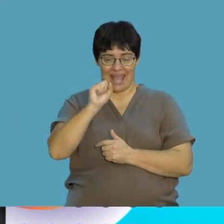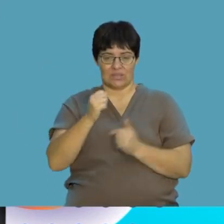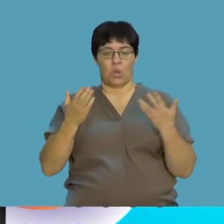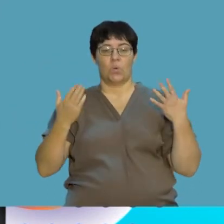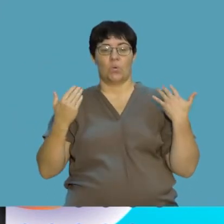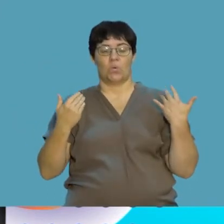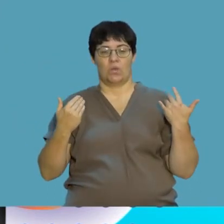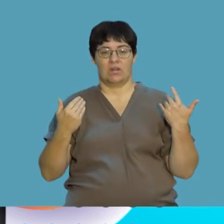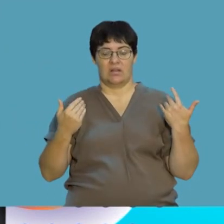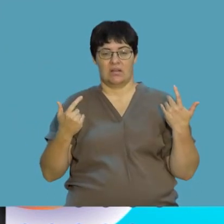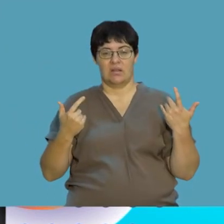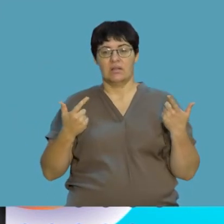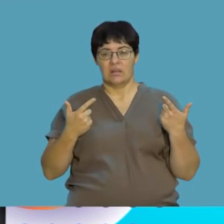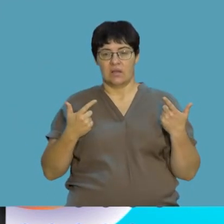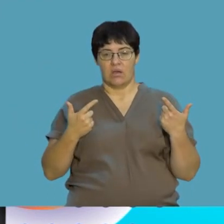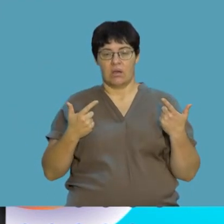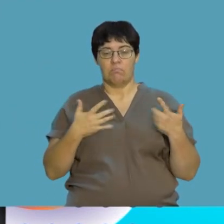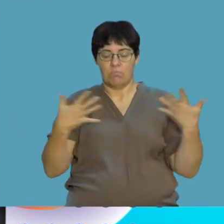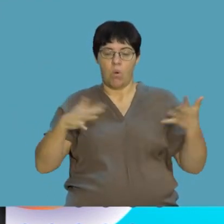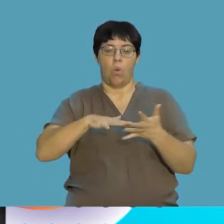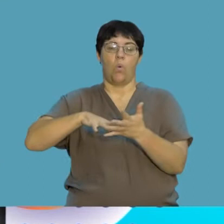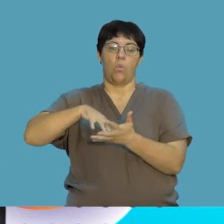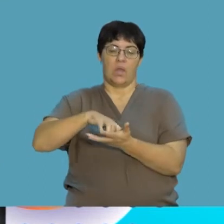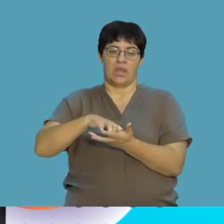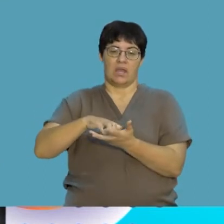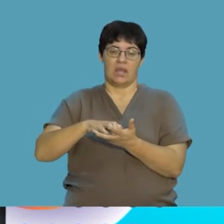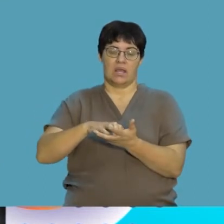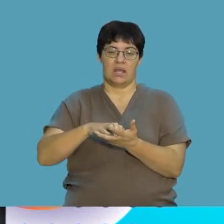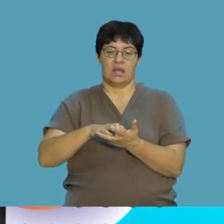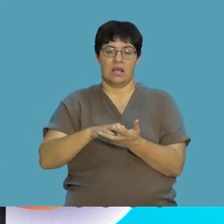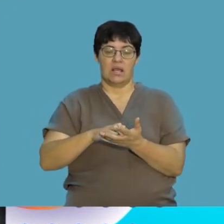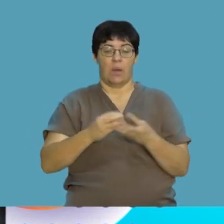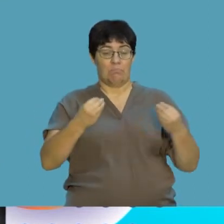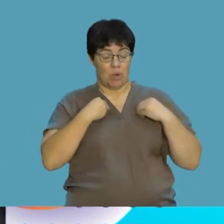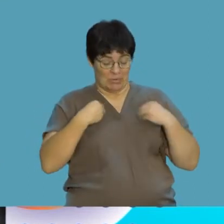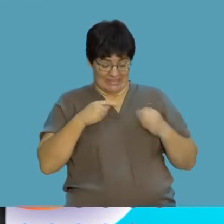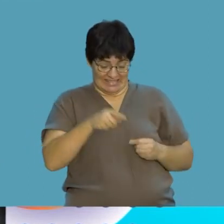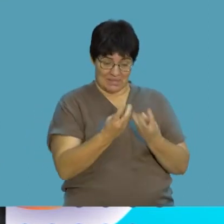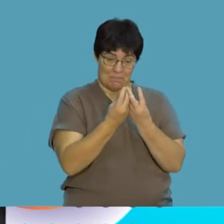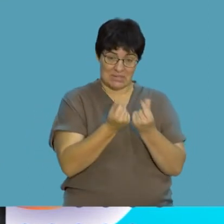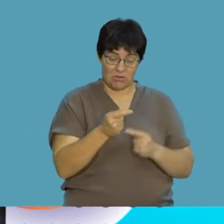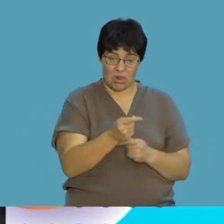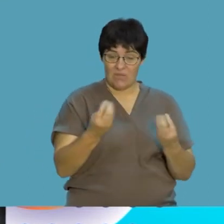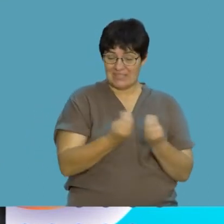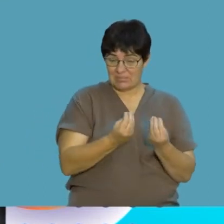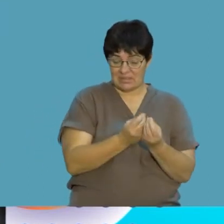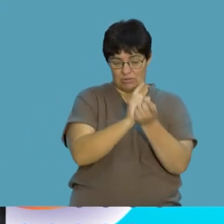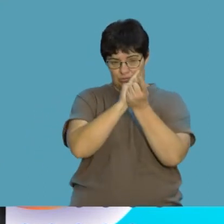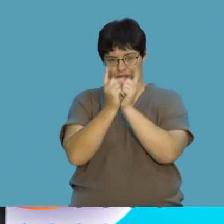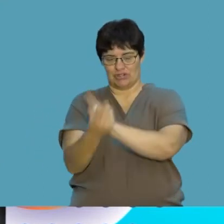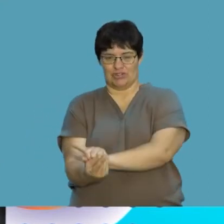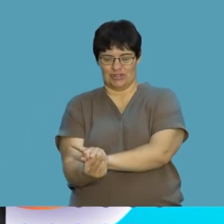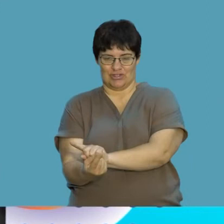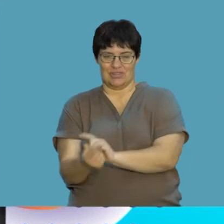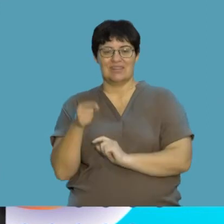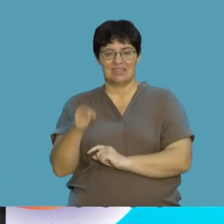then while we do that, the forces become weaker, the packaging or the physical properties of that material or that substance changes,